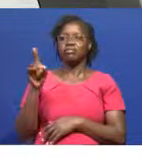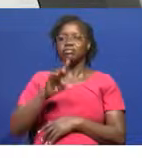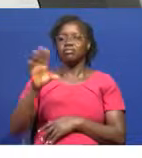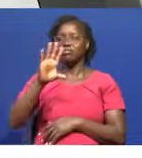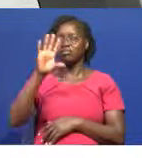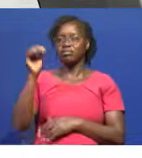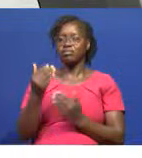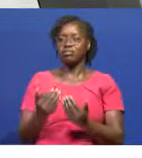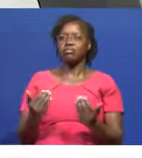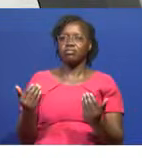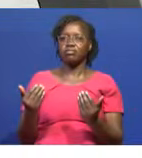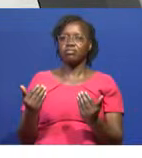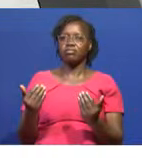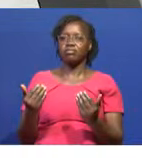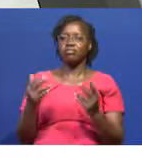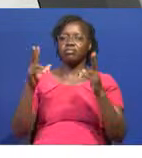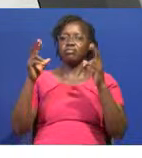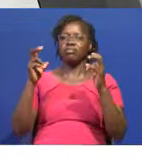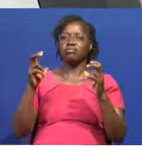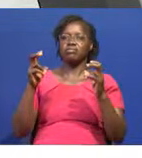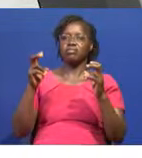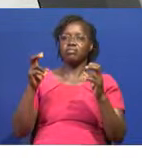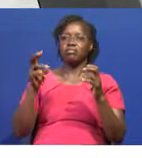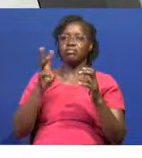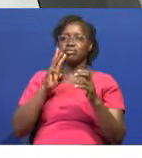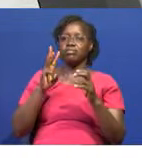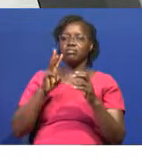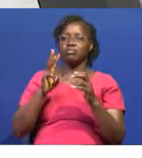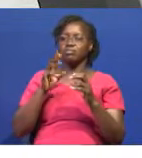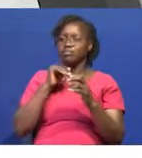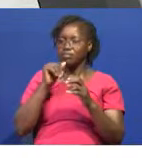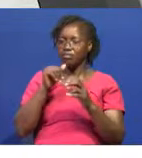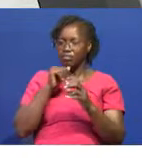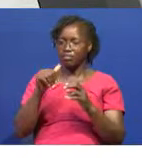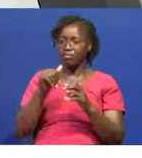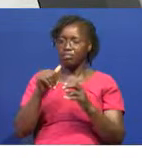the African Child, whose theme is water, sanitation, and hygiene.